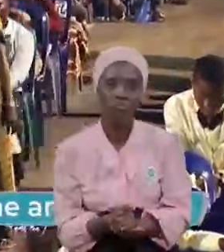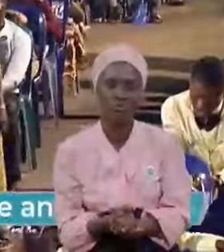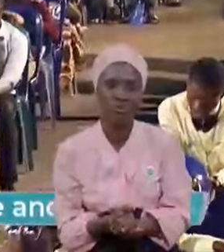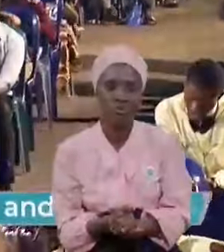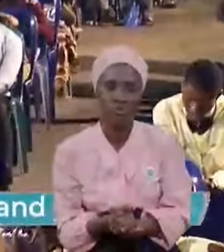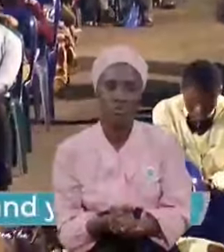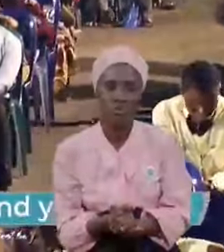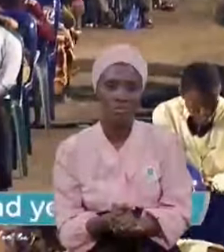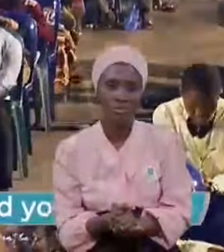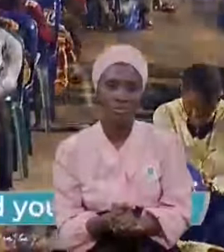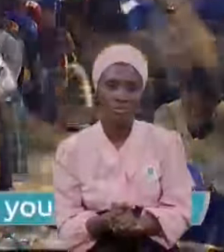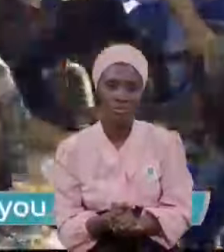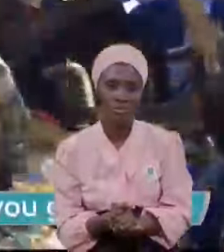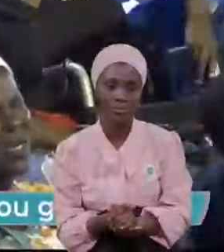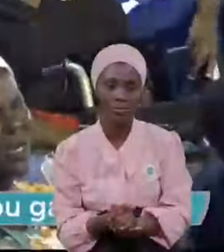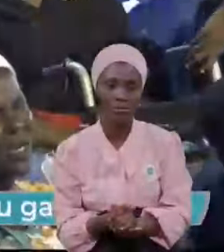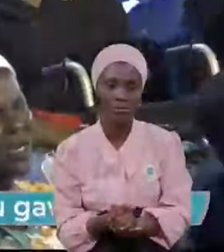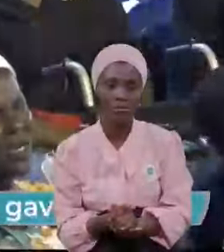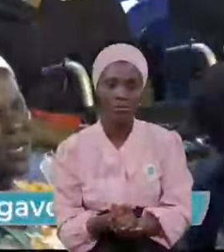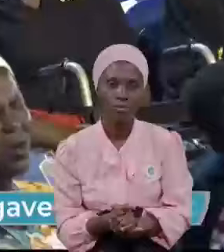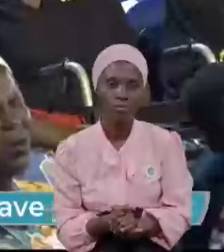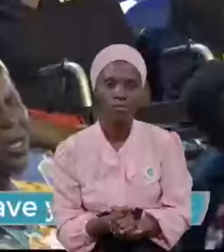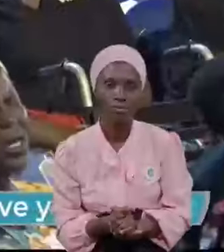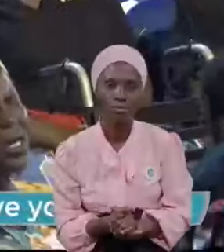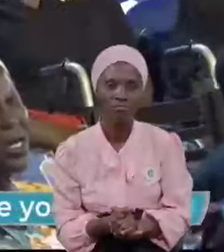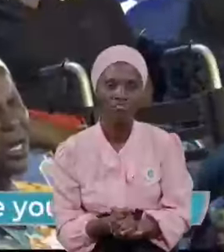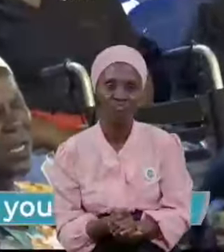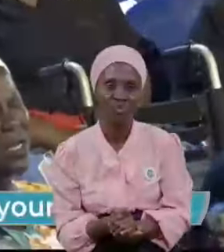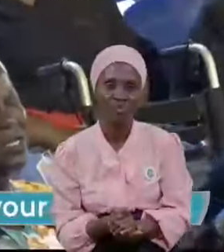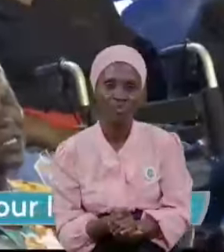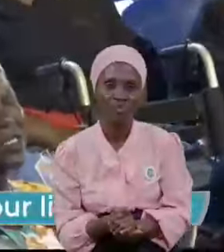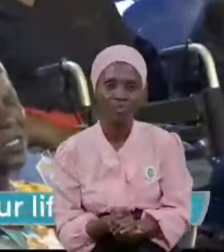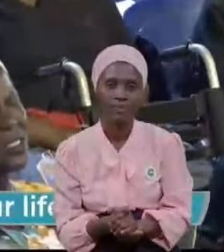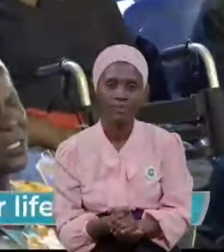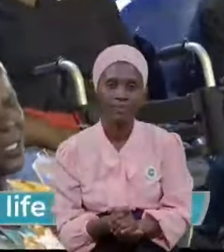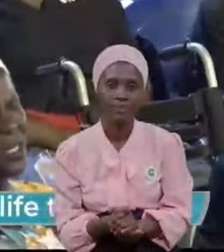Keep praying. Those who are not receiving